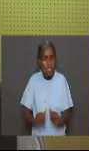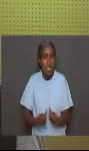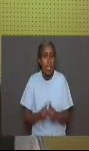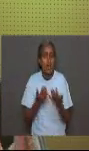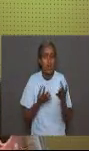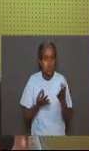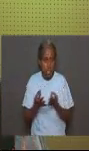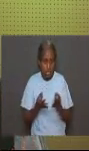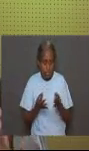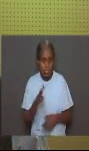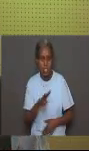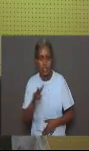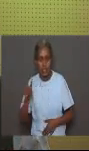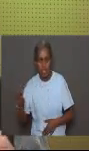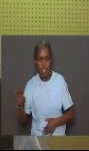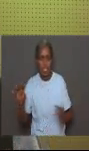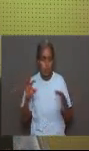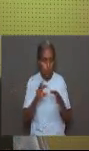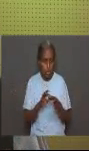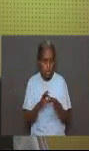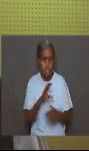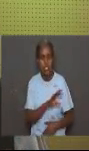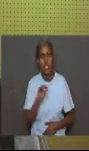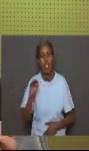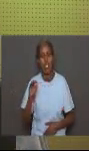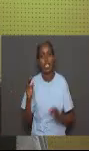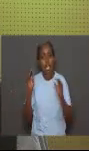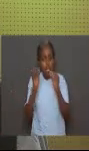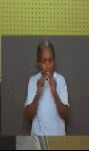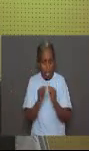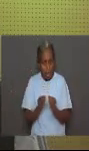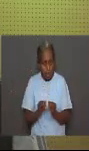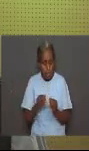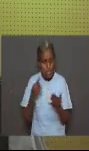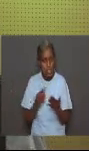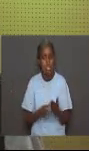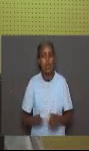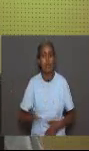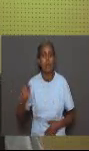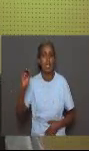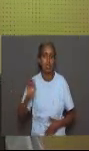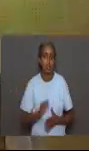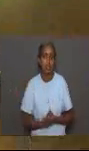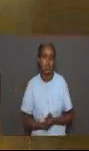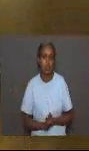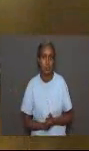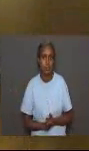of how to express vector coordinates and calculate their magnitudes.